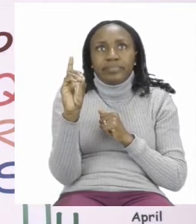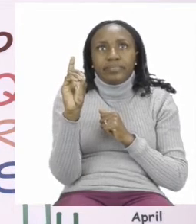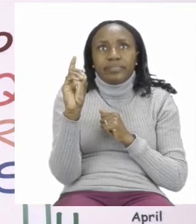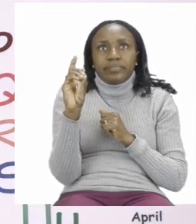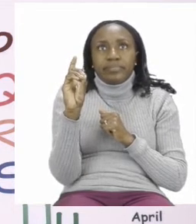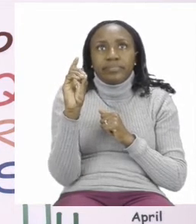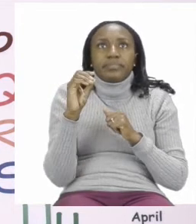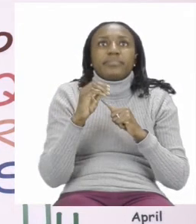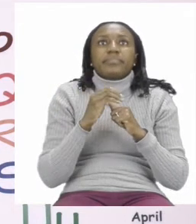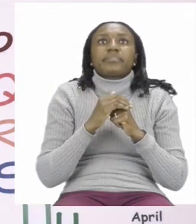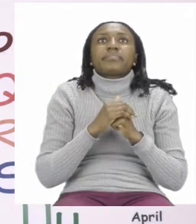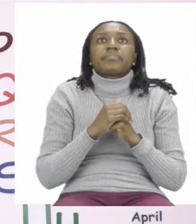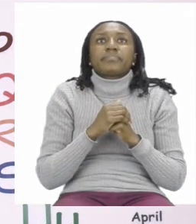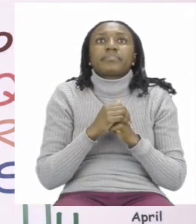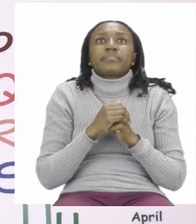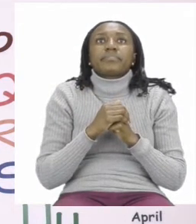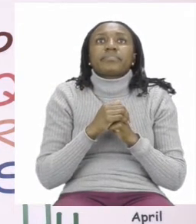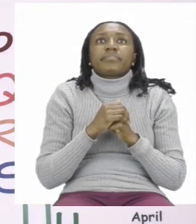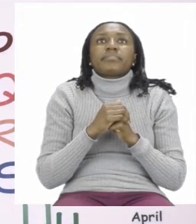We have the word first,